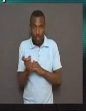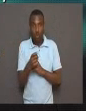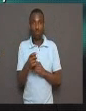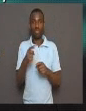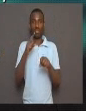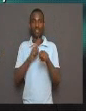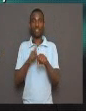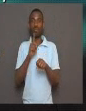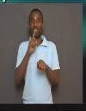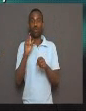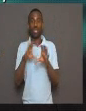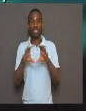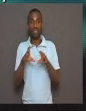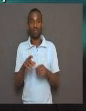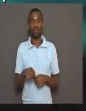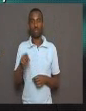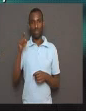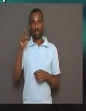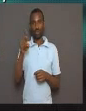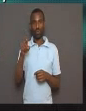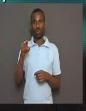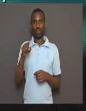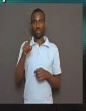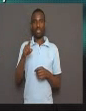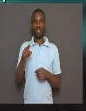fluid displaced by the object.